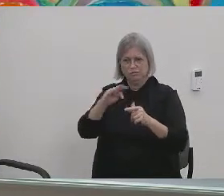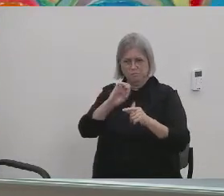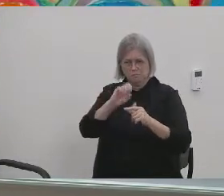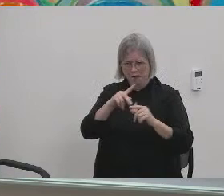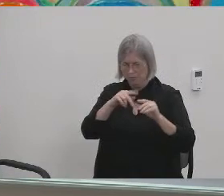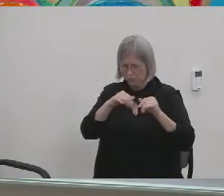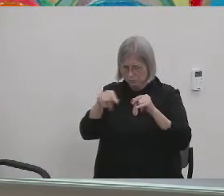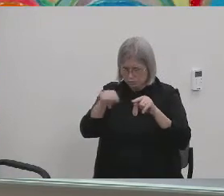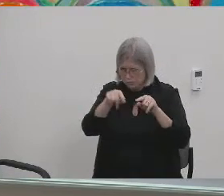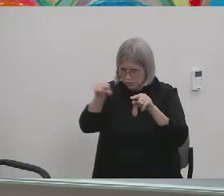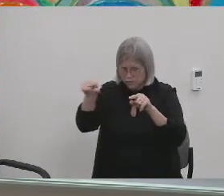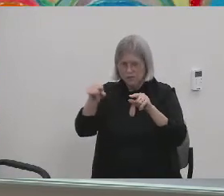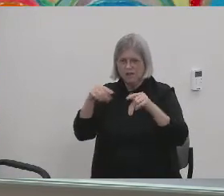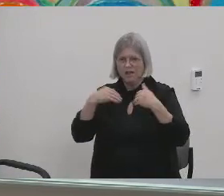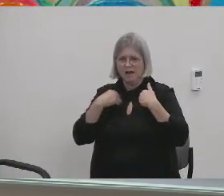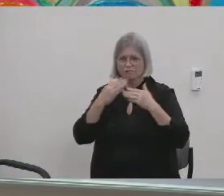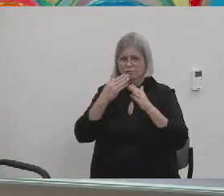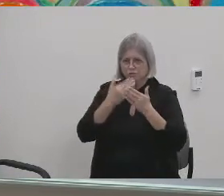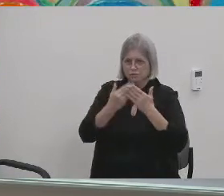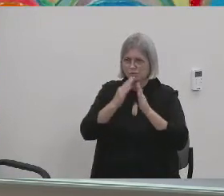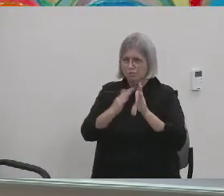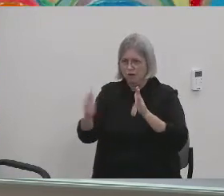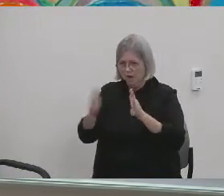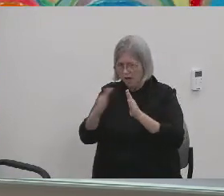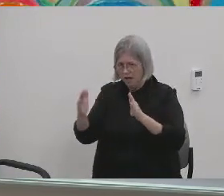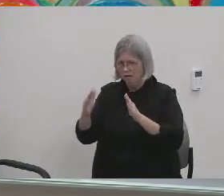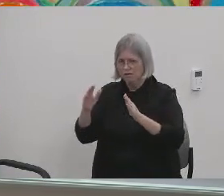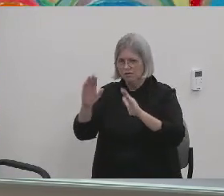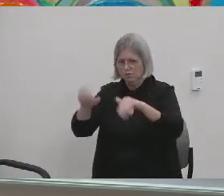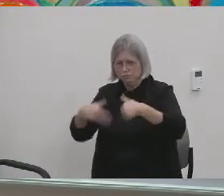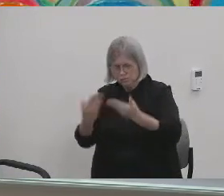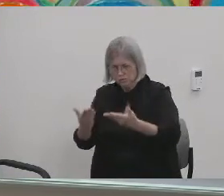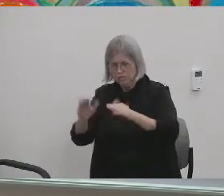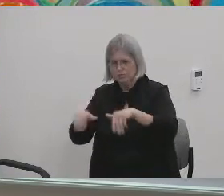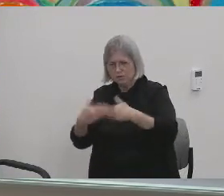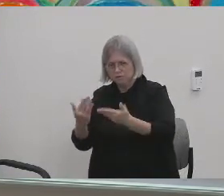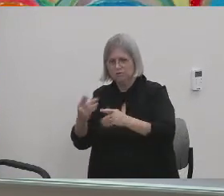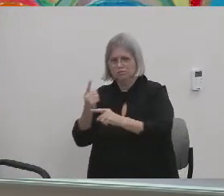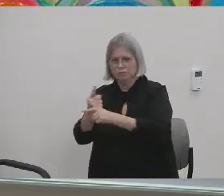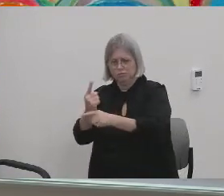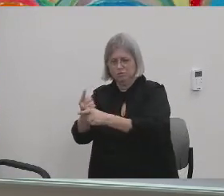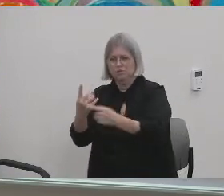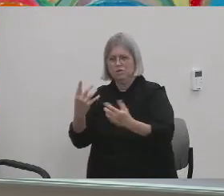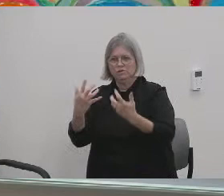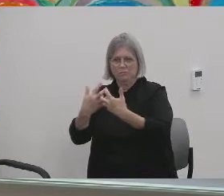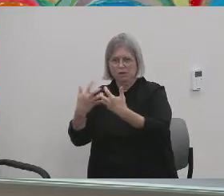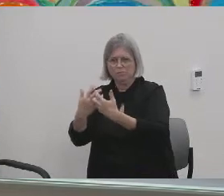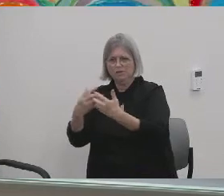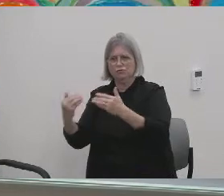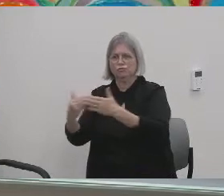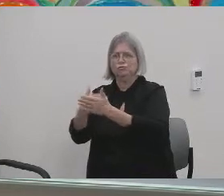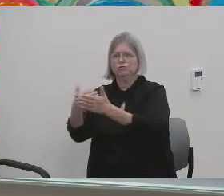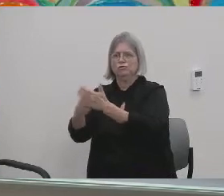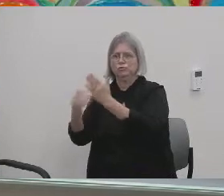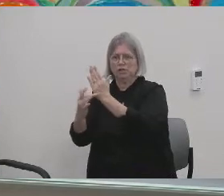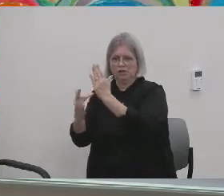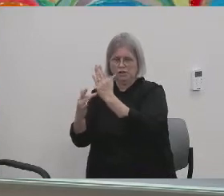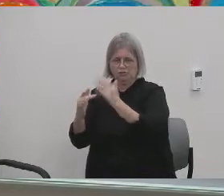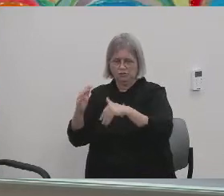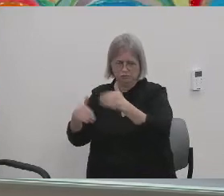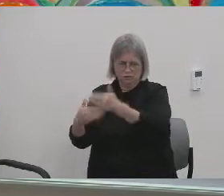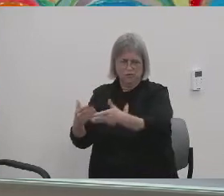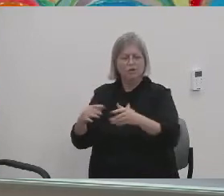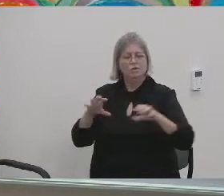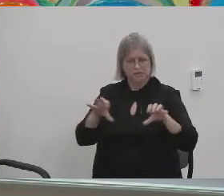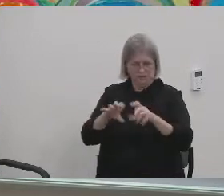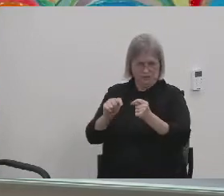place, but did we have a good plan to refresh things appropriately, because technology is ever changing. Well, we've done